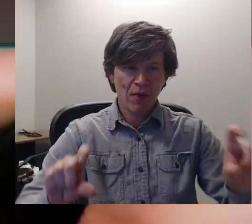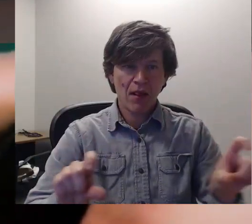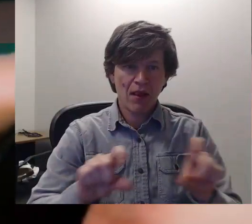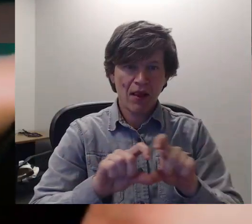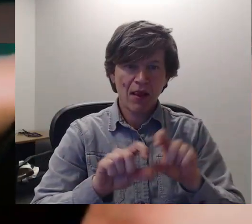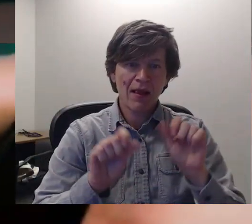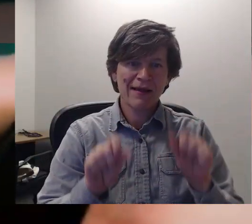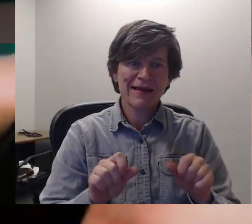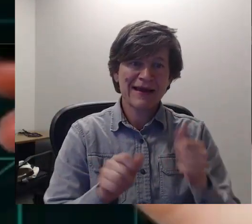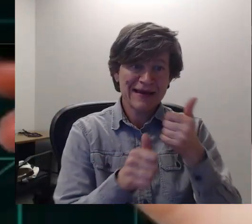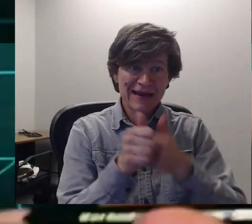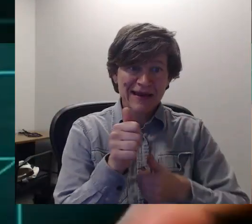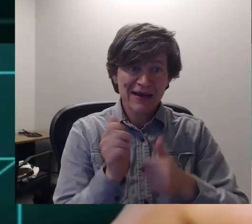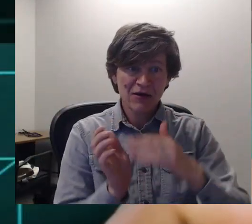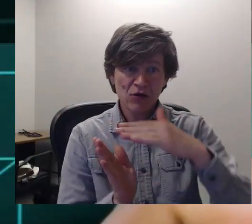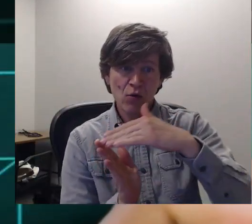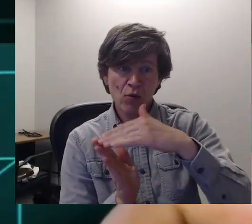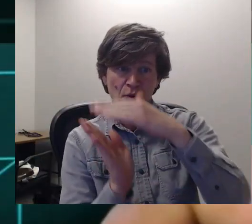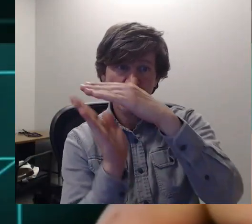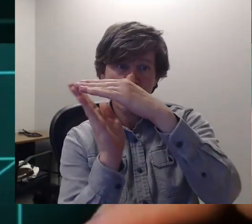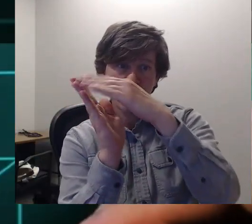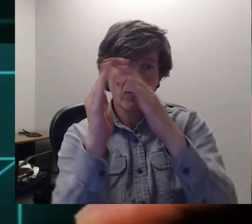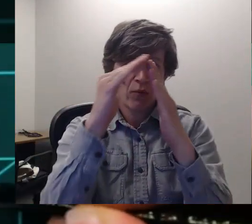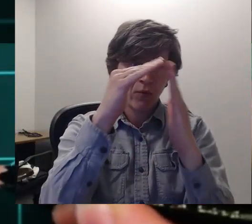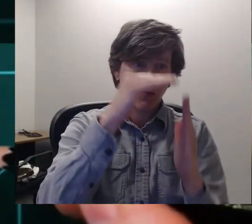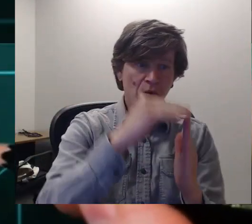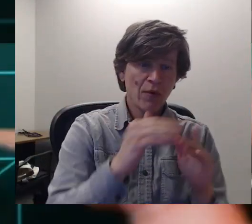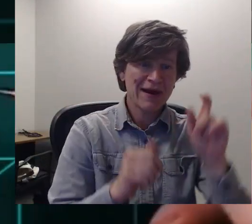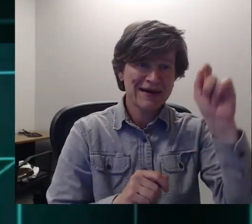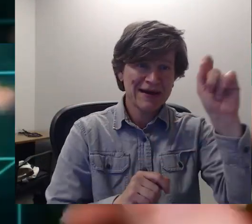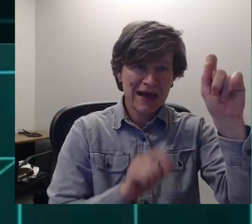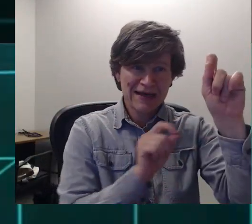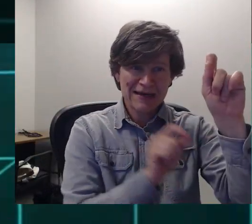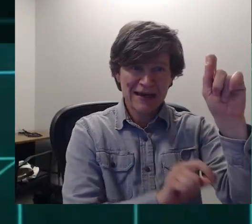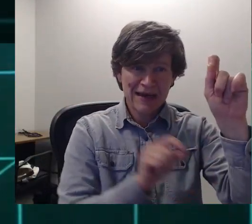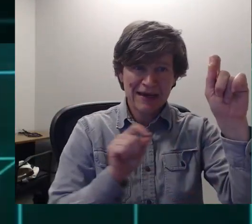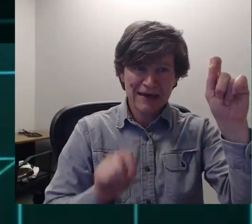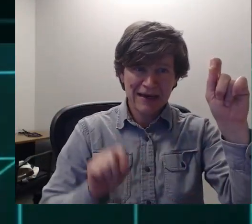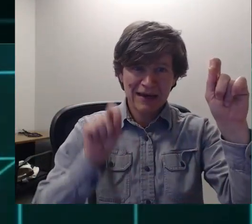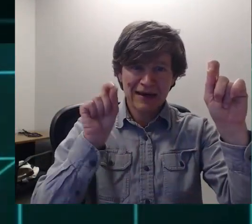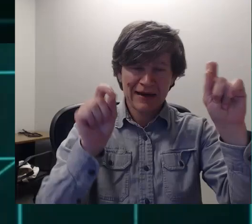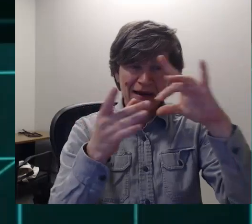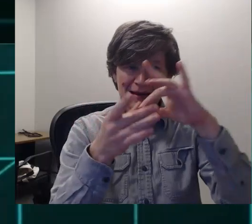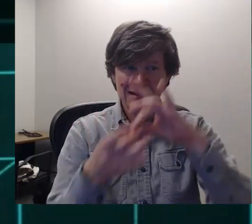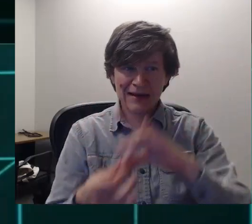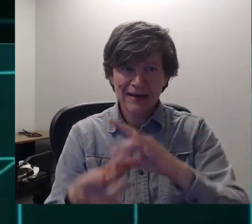in each corner and then connect these dots with strings.